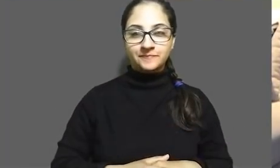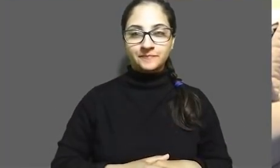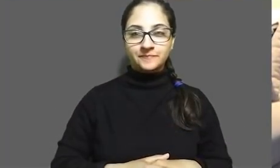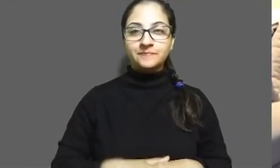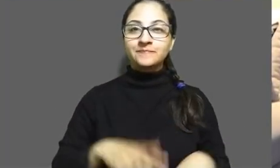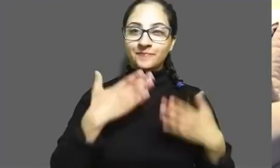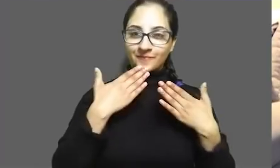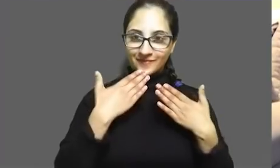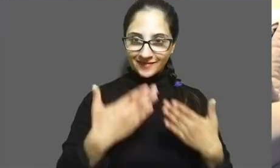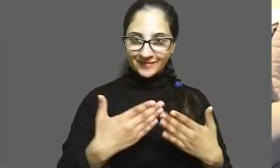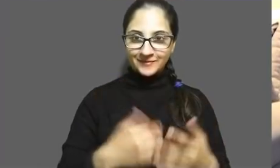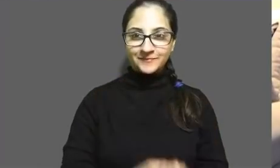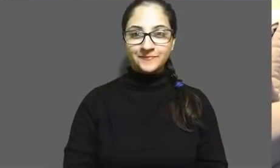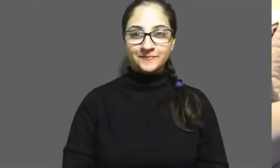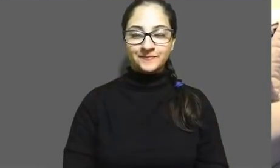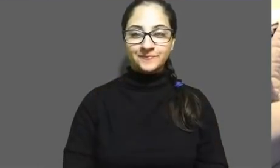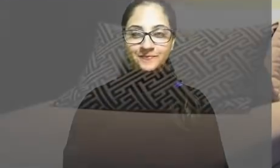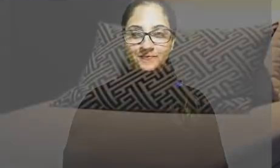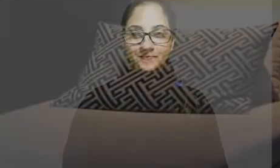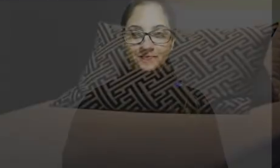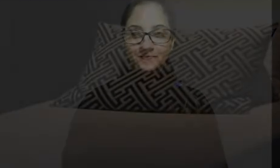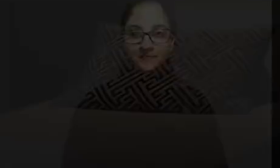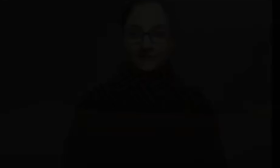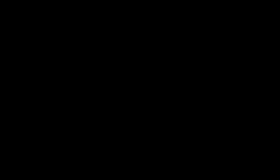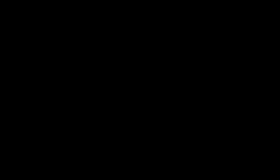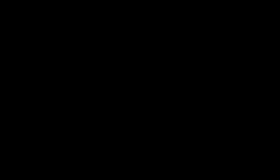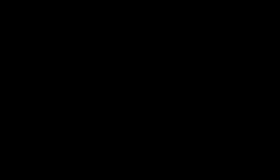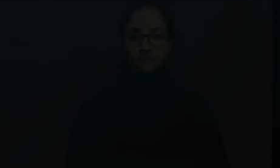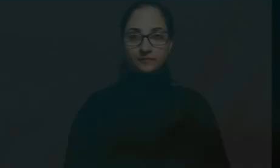Shukran Lillah. Thank you.